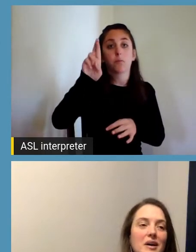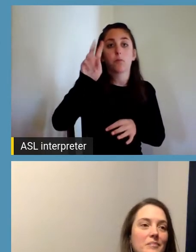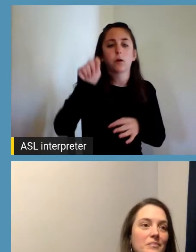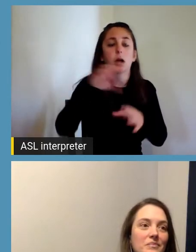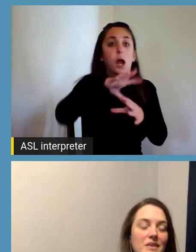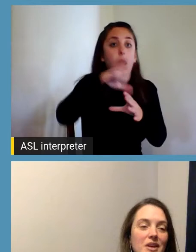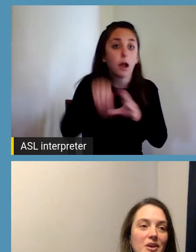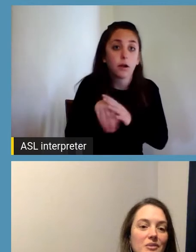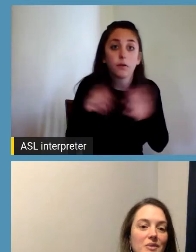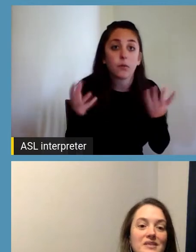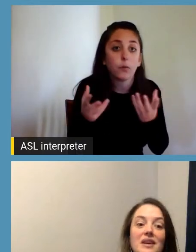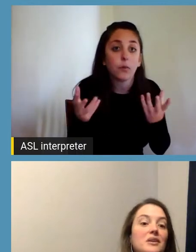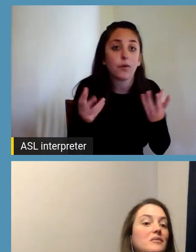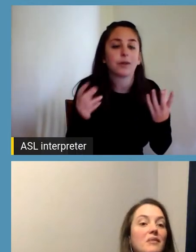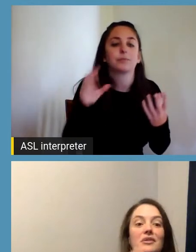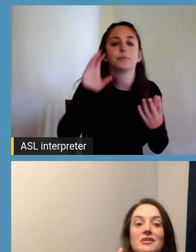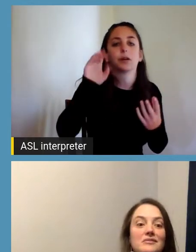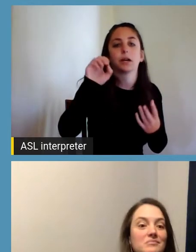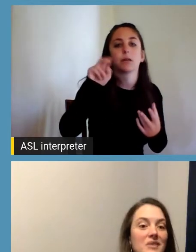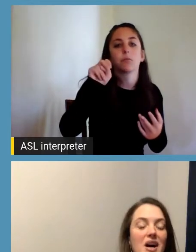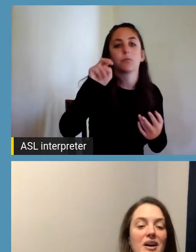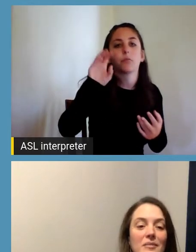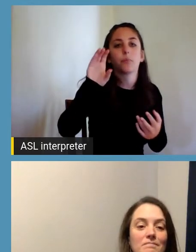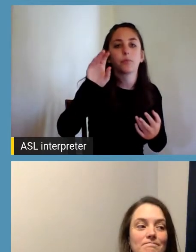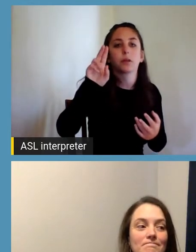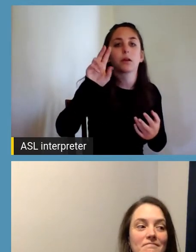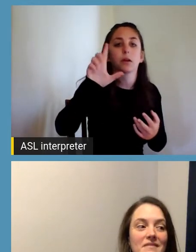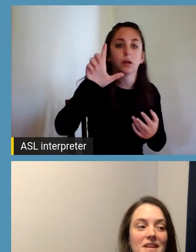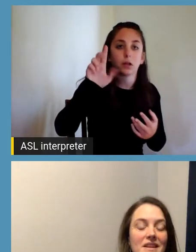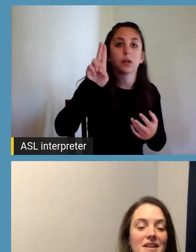my, executive level,